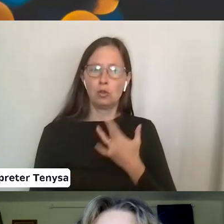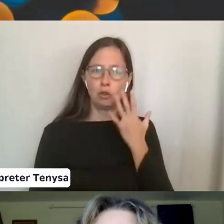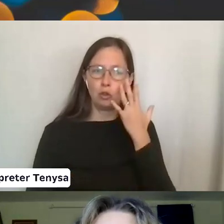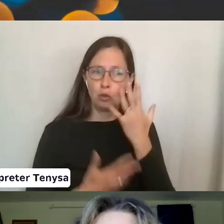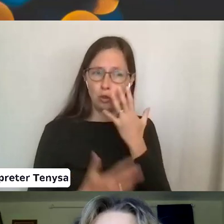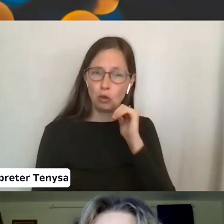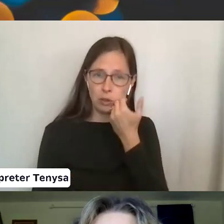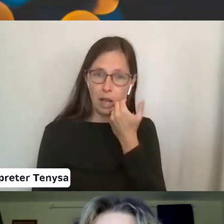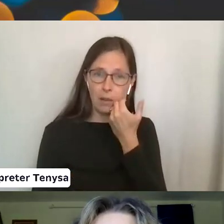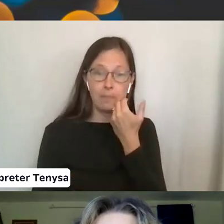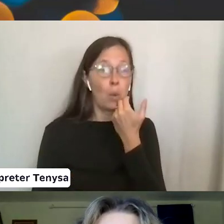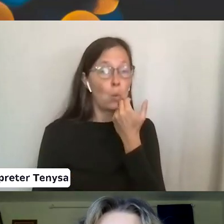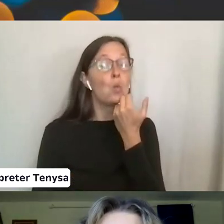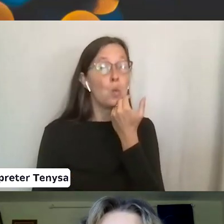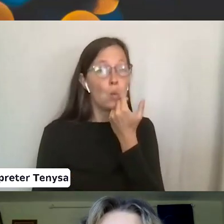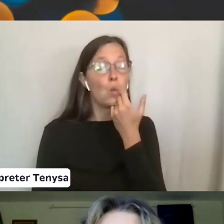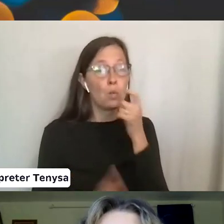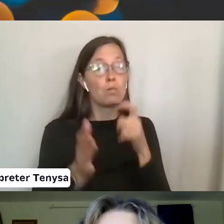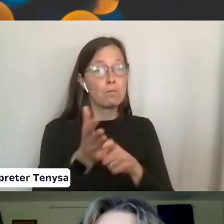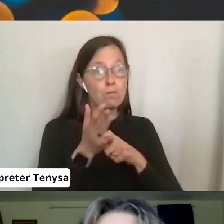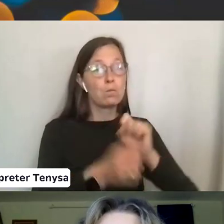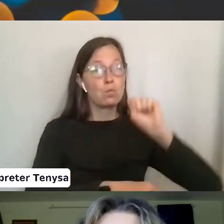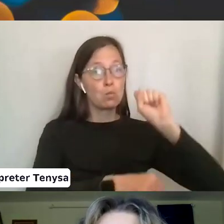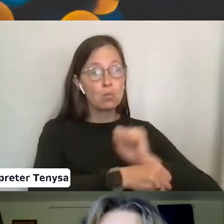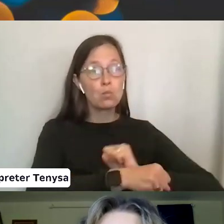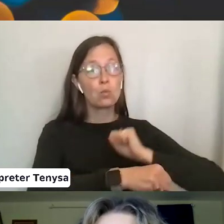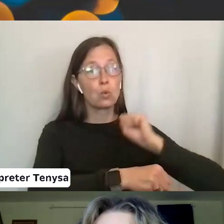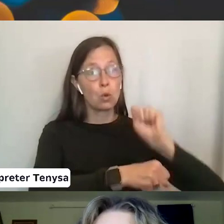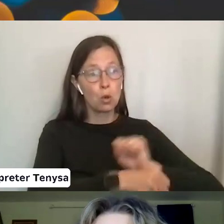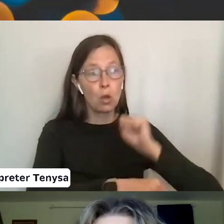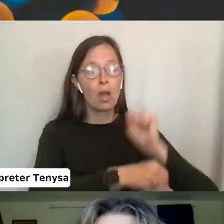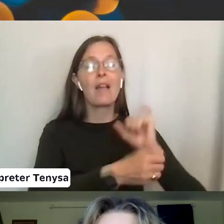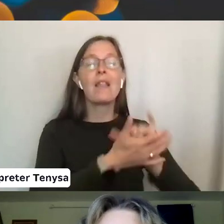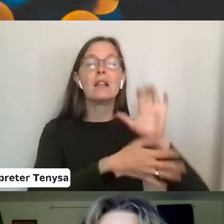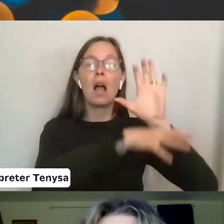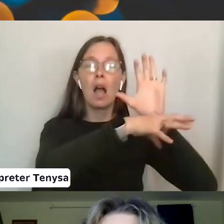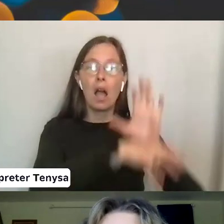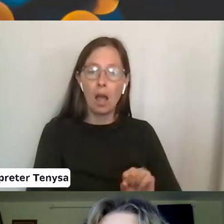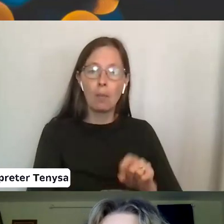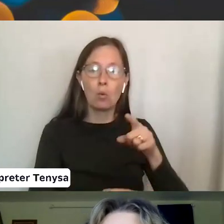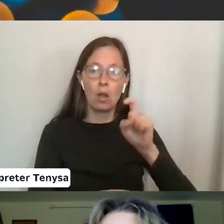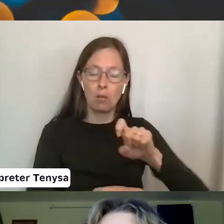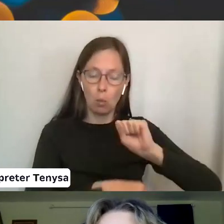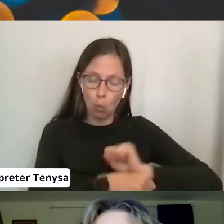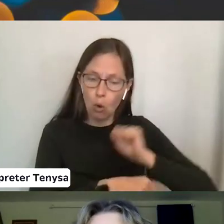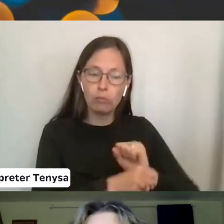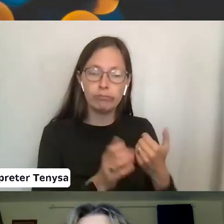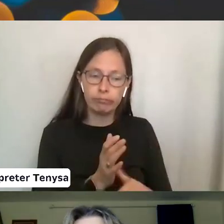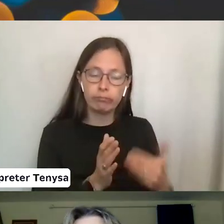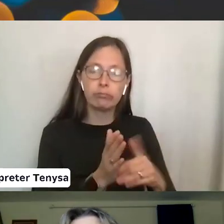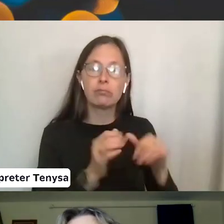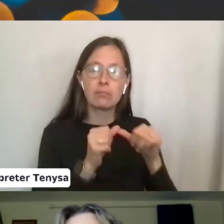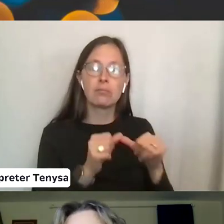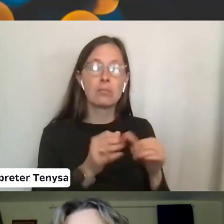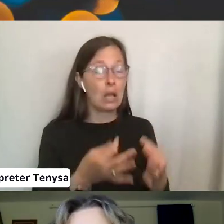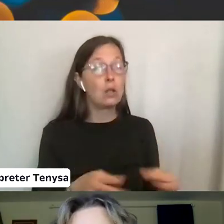a daily grind. It is a habit that you have to constantly work on, because it is